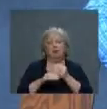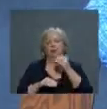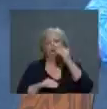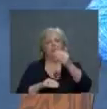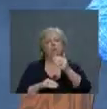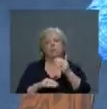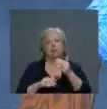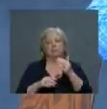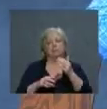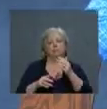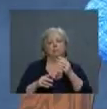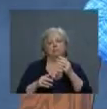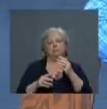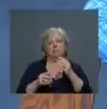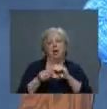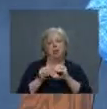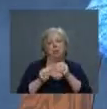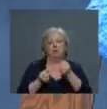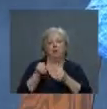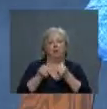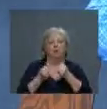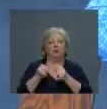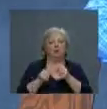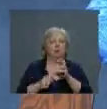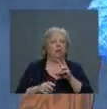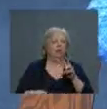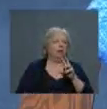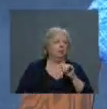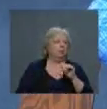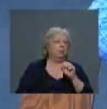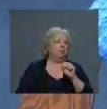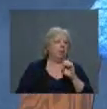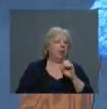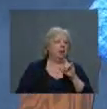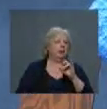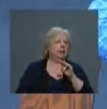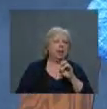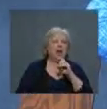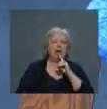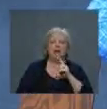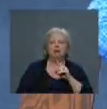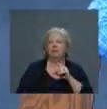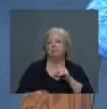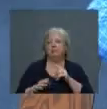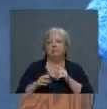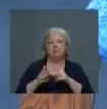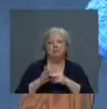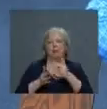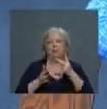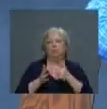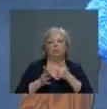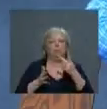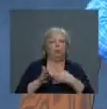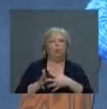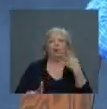overpopulated. West Baseline has grown how many quadruplings in the last 20